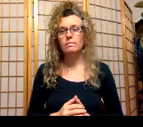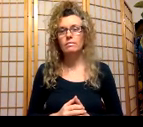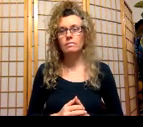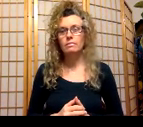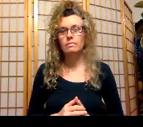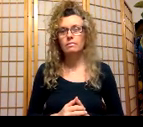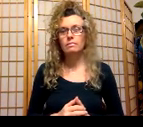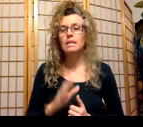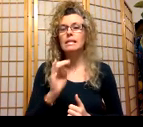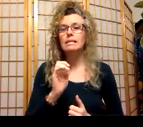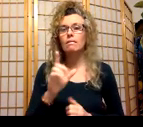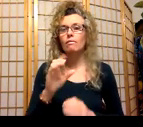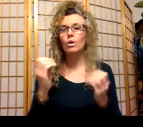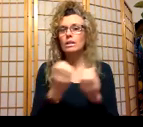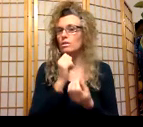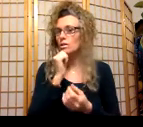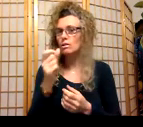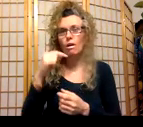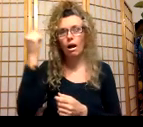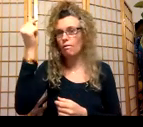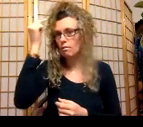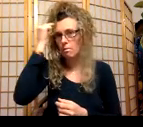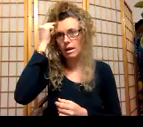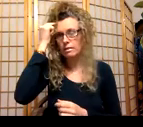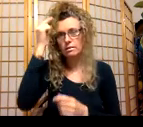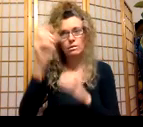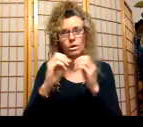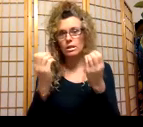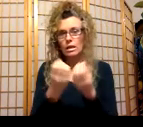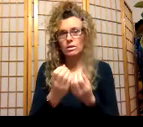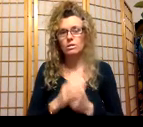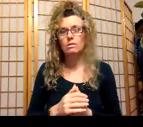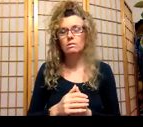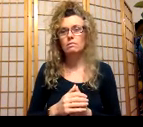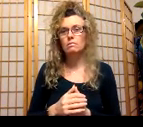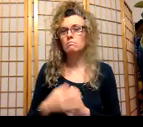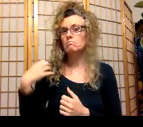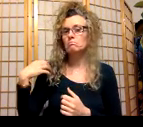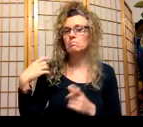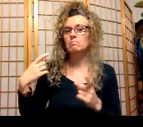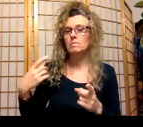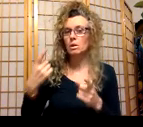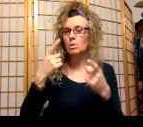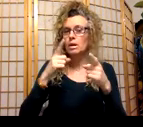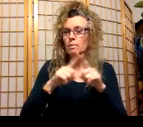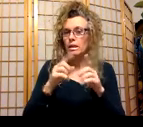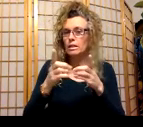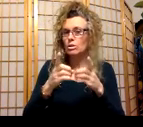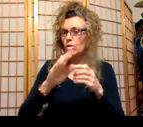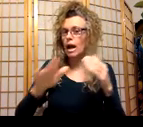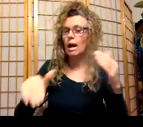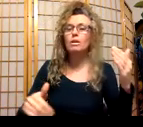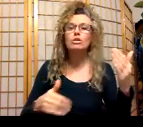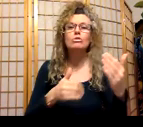Which is a civil organization, not a governmental one, who have a headquarters agreement that describes in total what